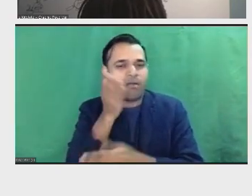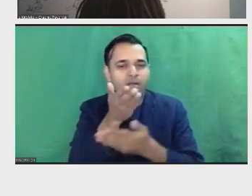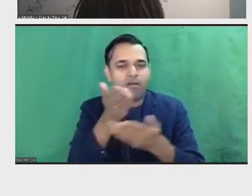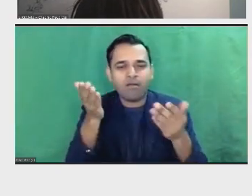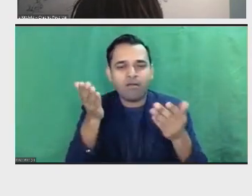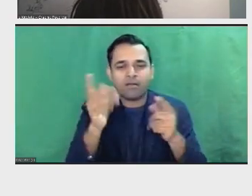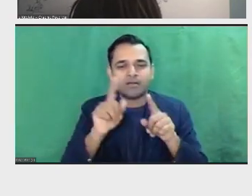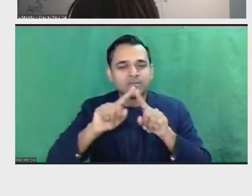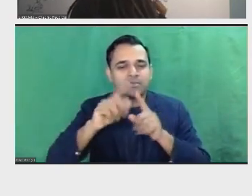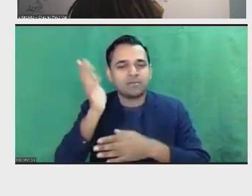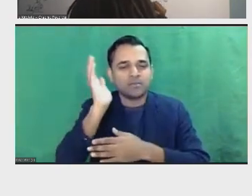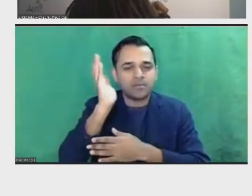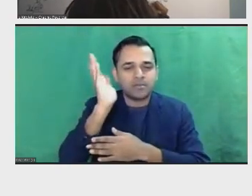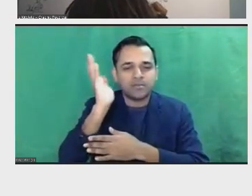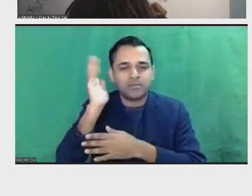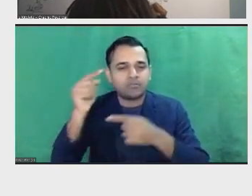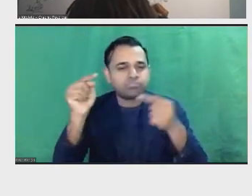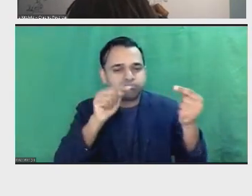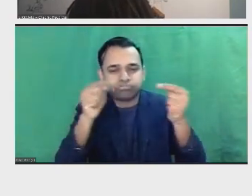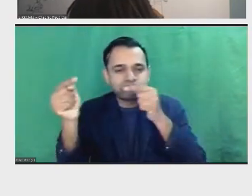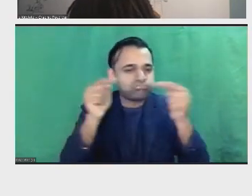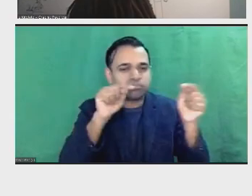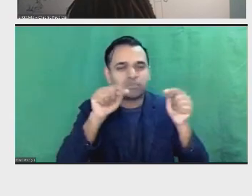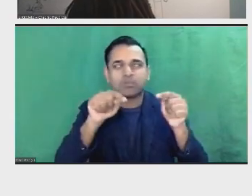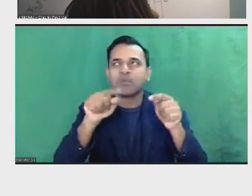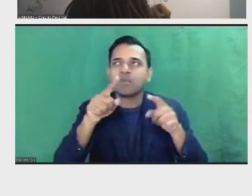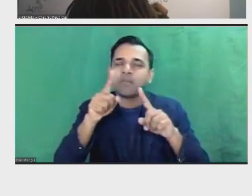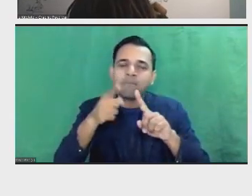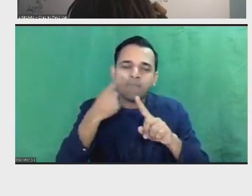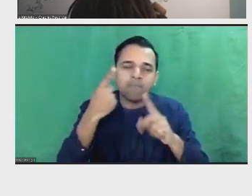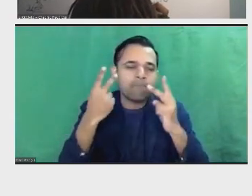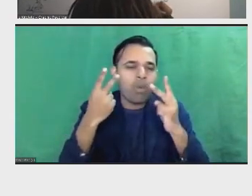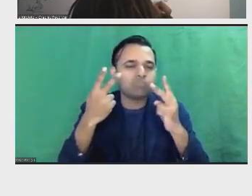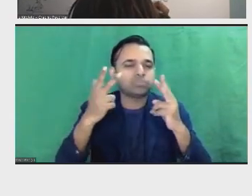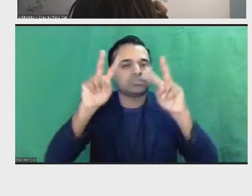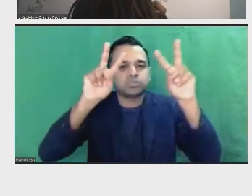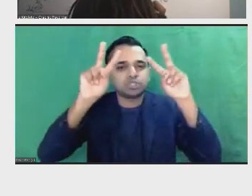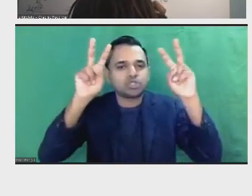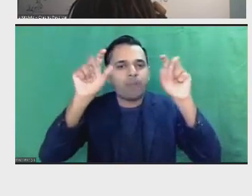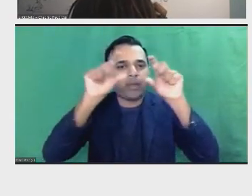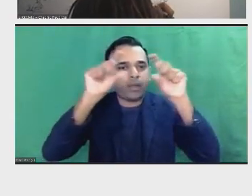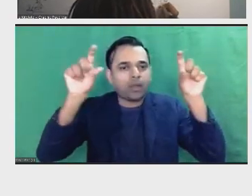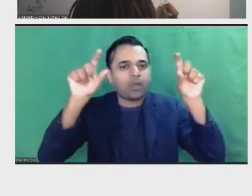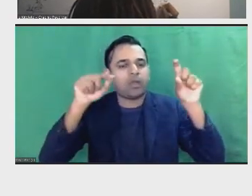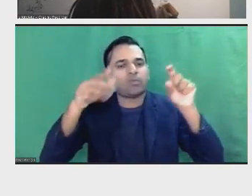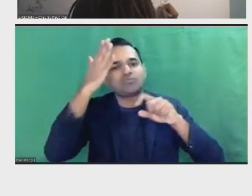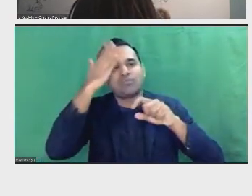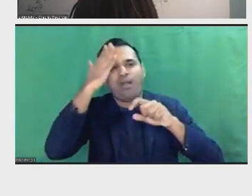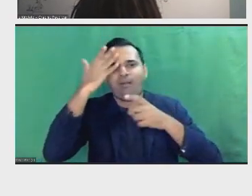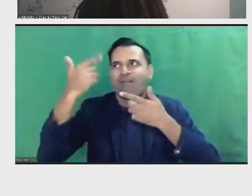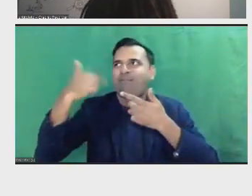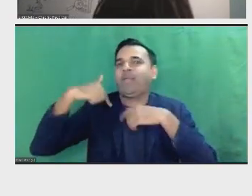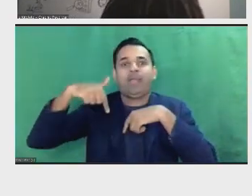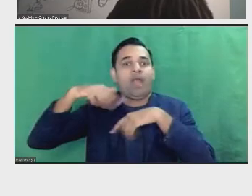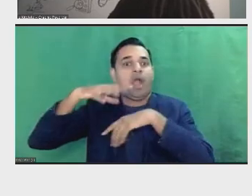as some of you know, Sweden has a feminist foreign policy that stresses then,